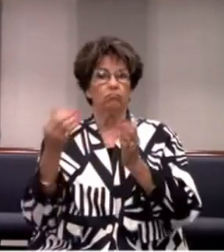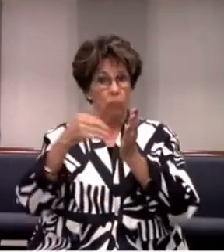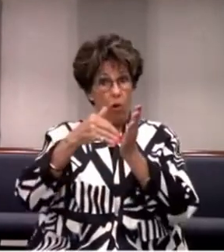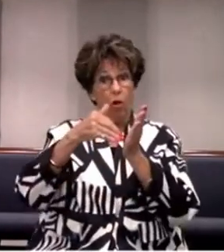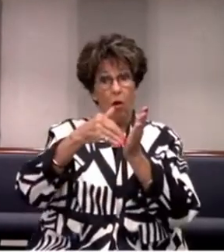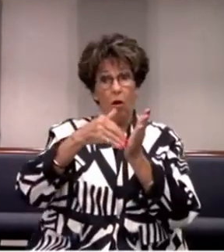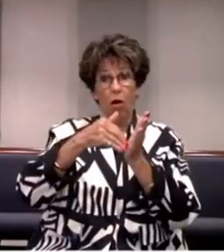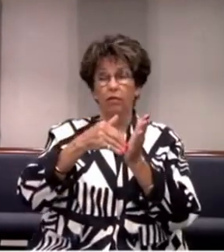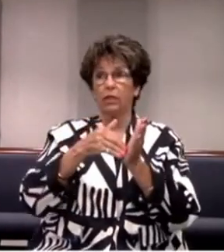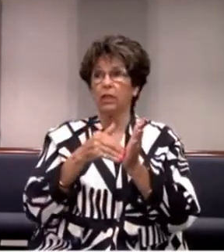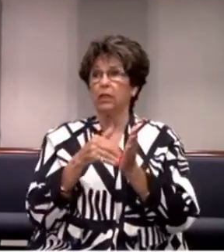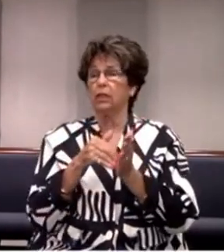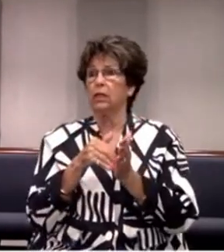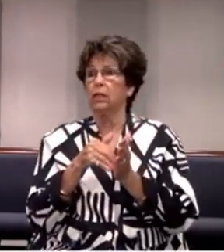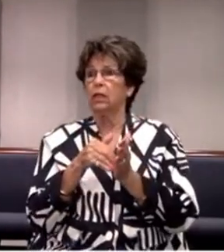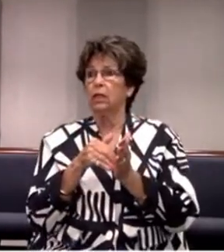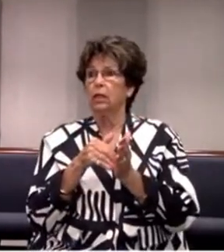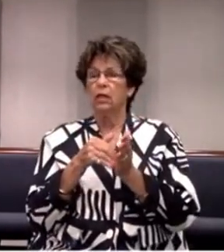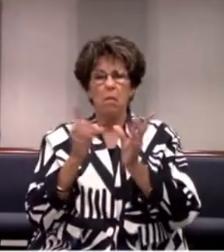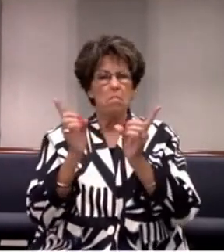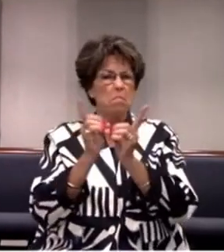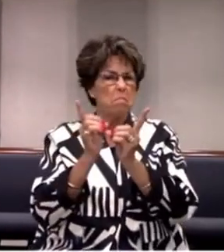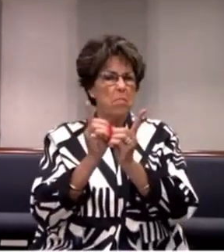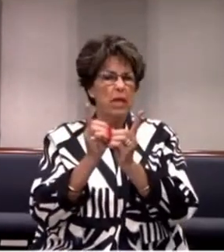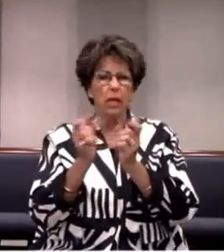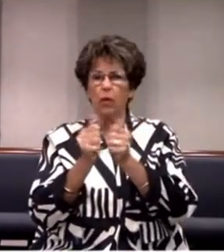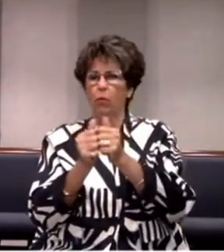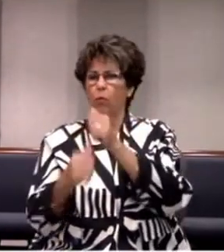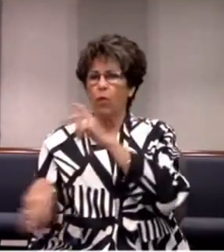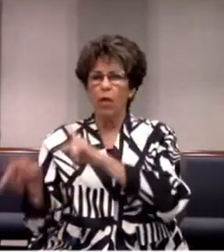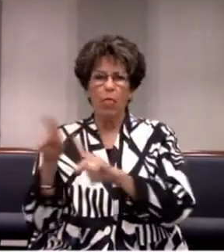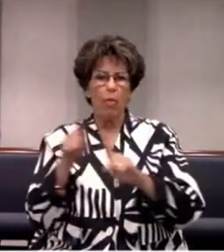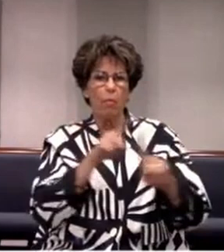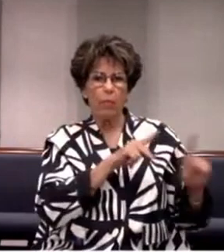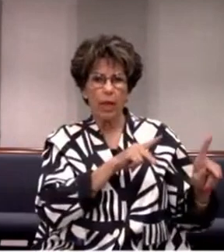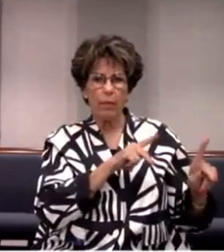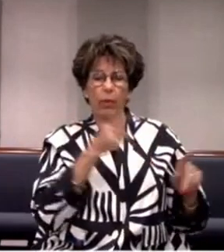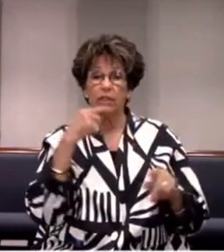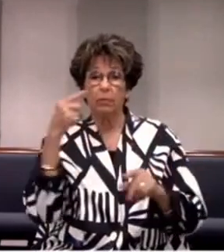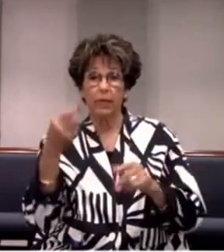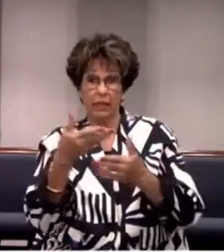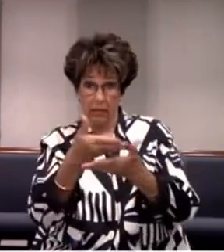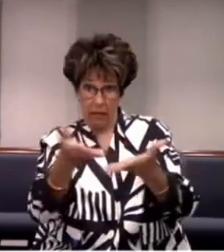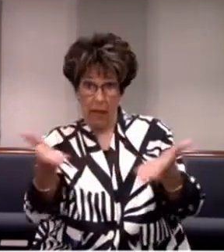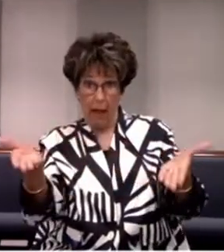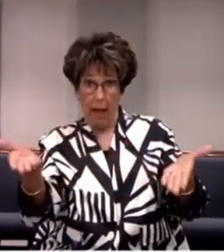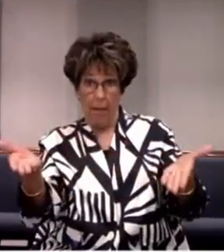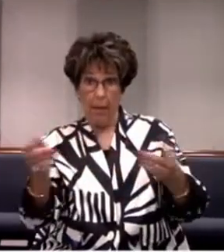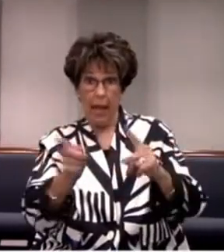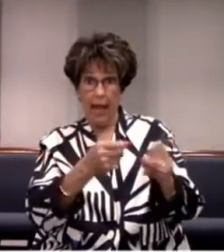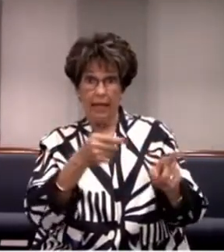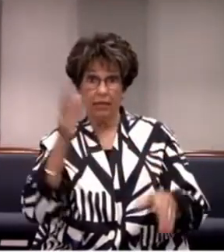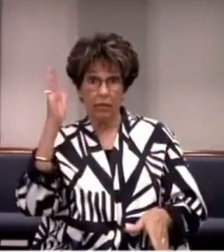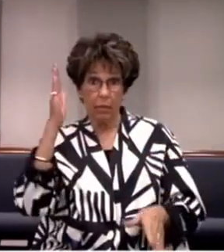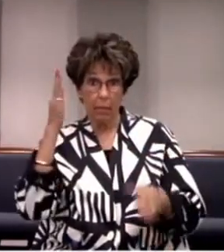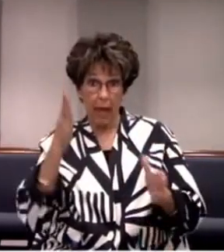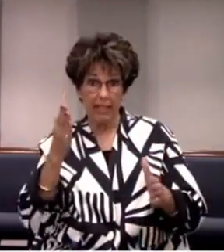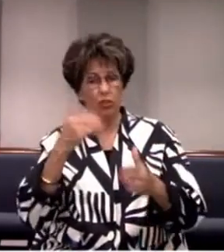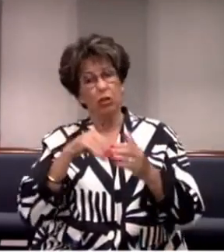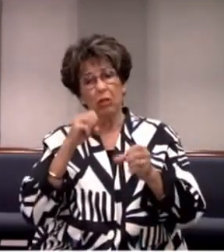in doing meeting with people and speaking to them as their pastor and what I guess would be considered a counseling